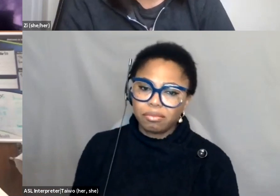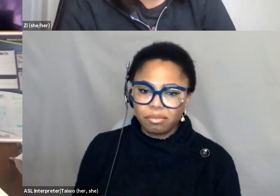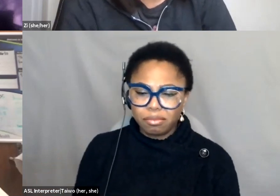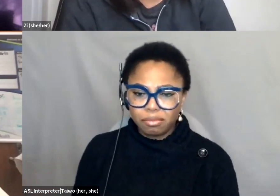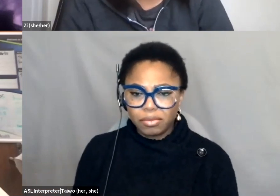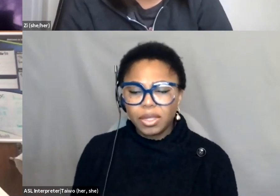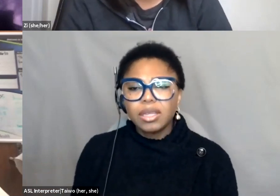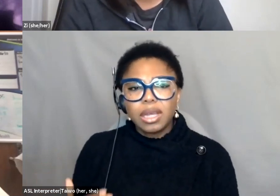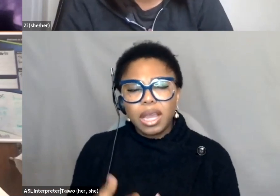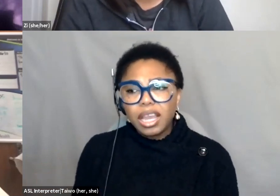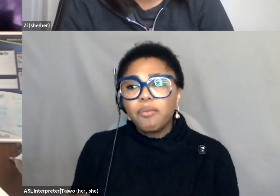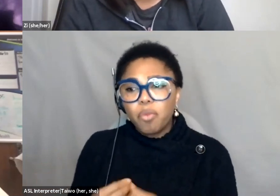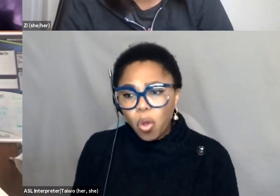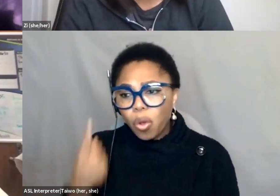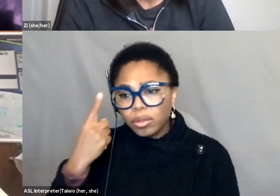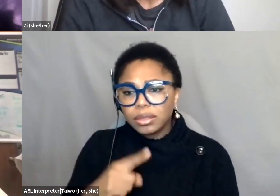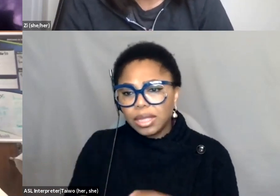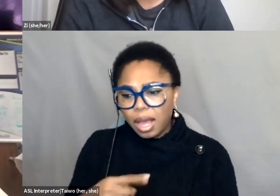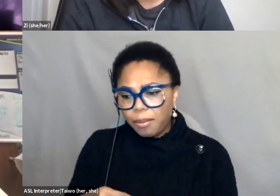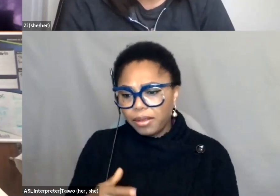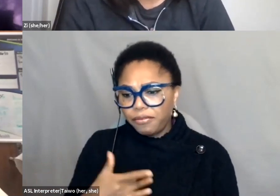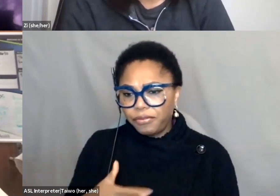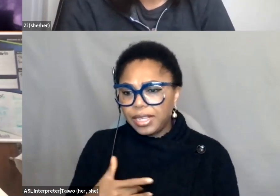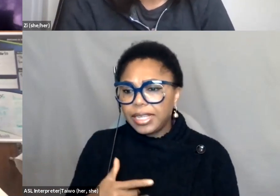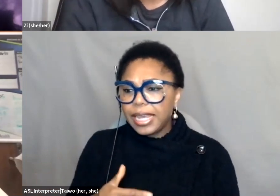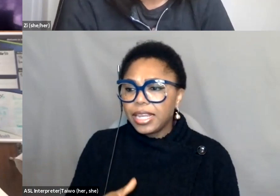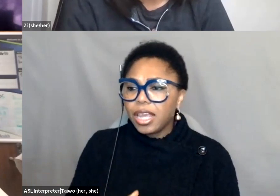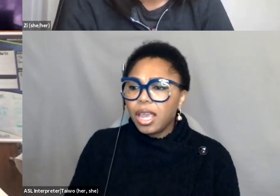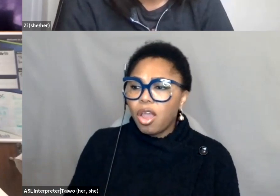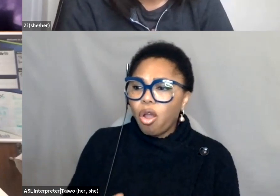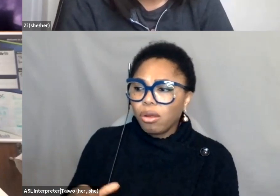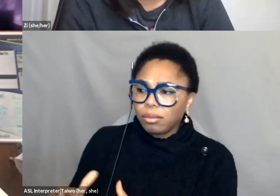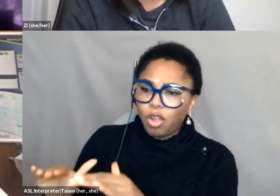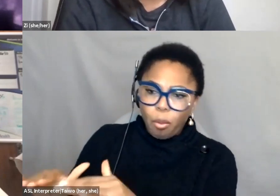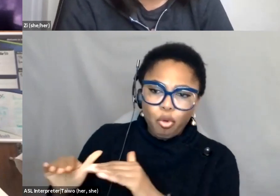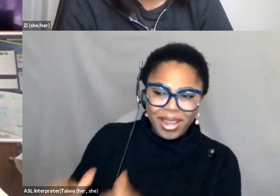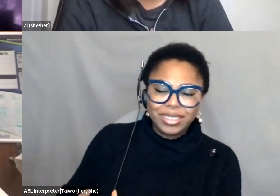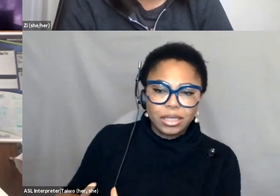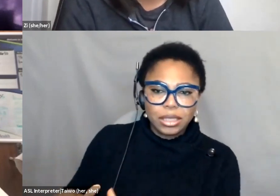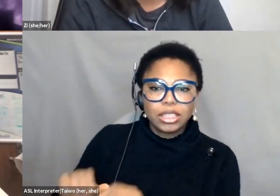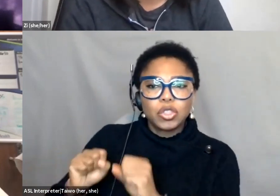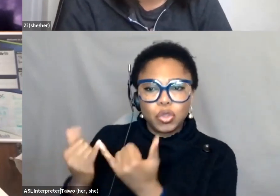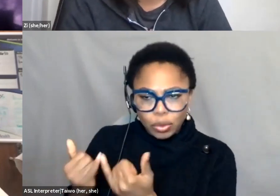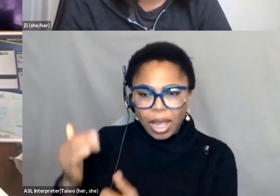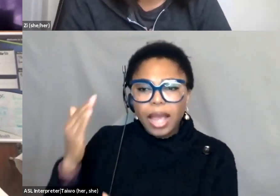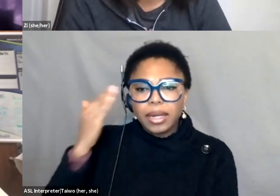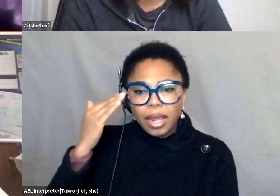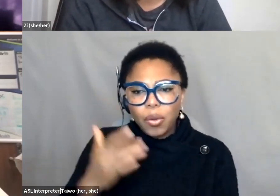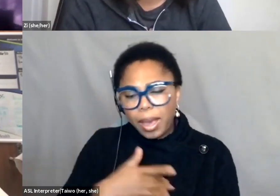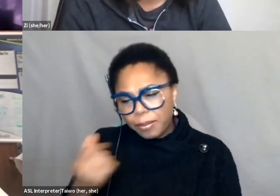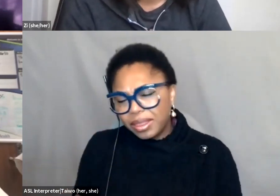I do have more understanding about feeling marginalized in a society. I know empathy is so important